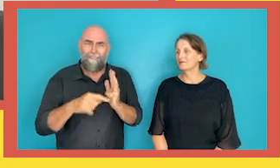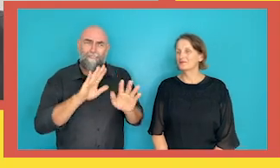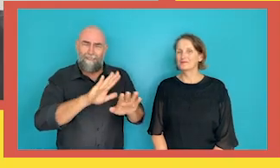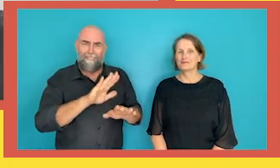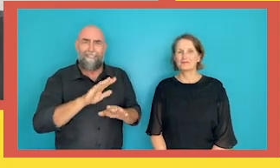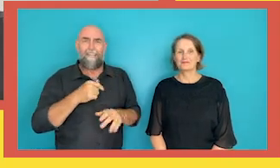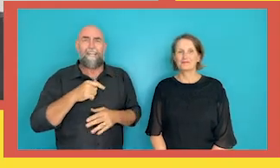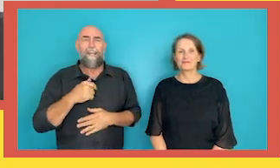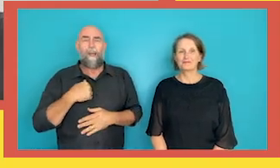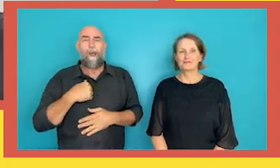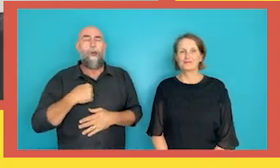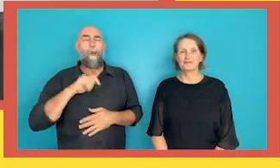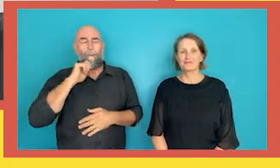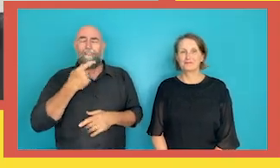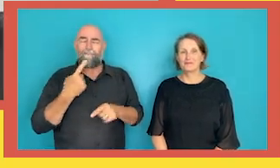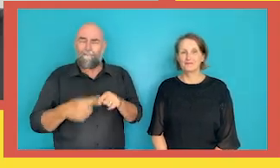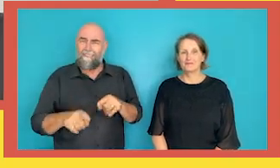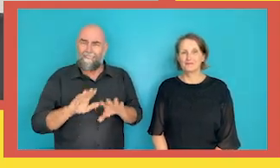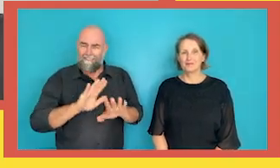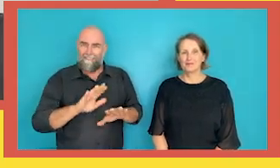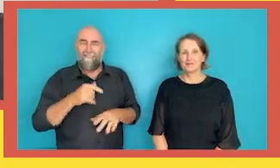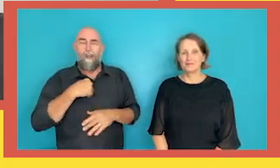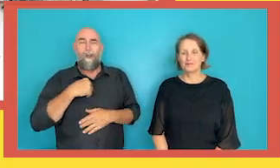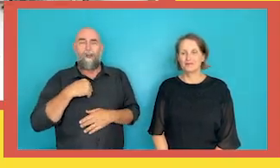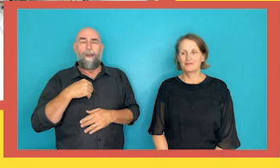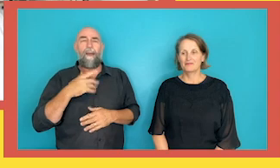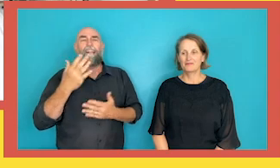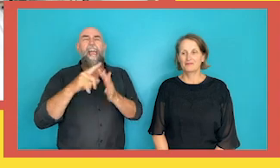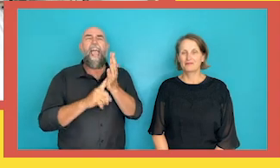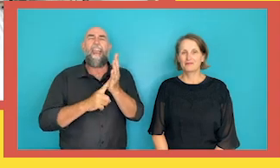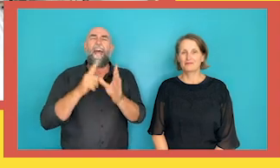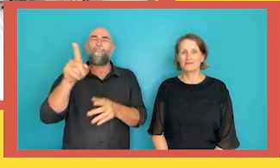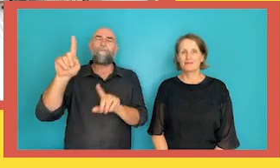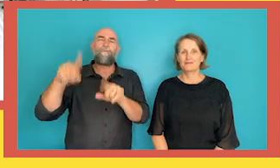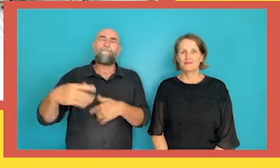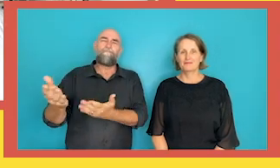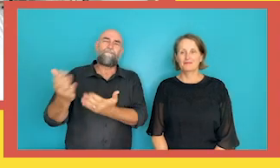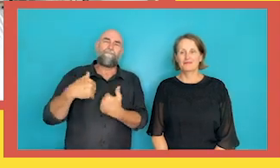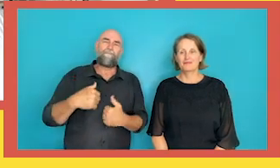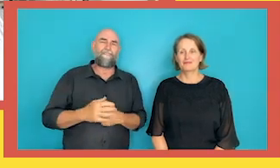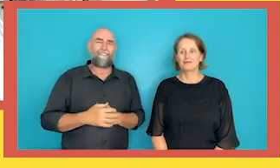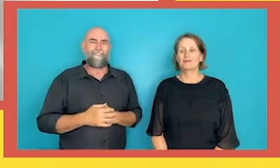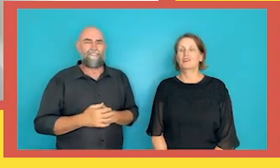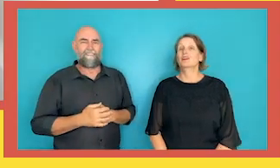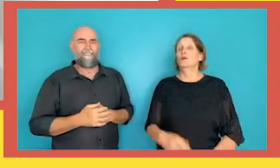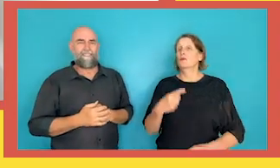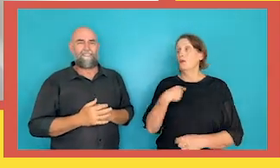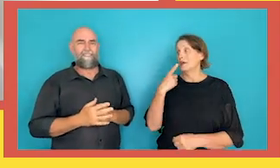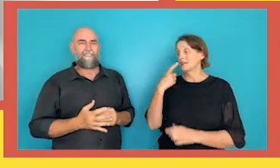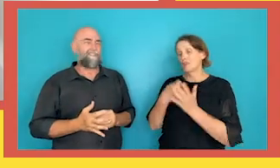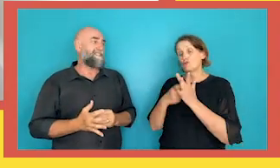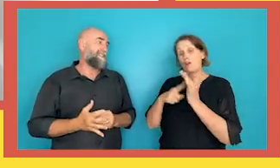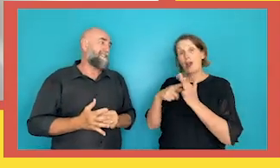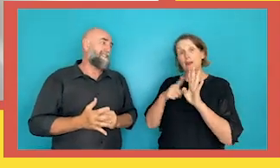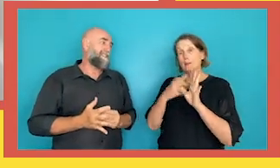Hopefully, it will look like qualification at some point in time. I'll let you answer this one, Ella. Like I always say, Riles, we